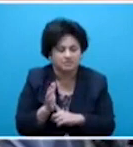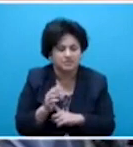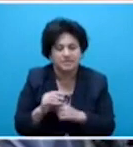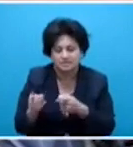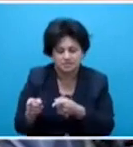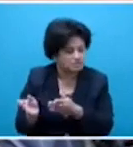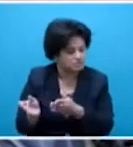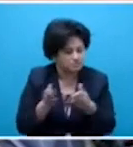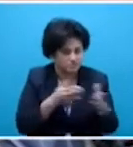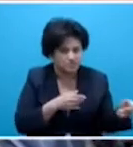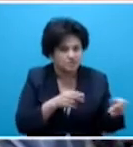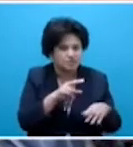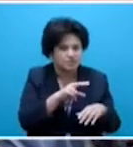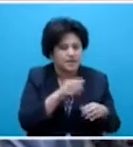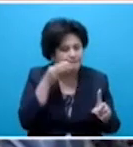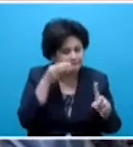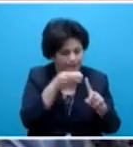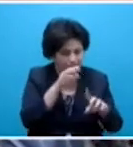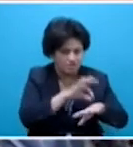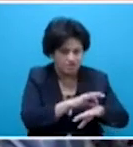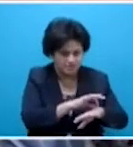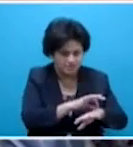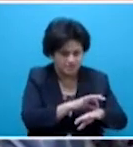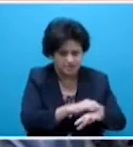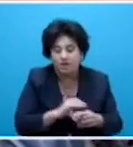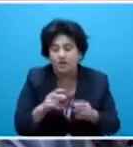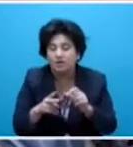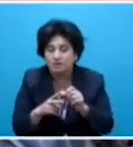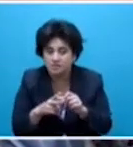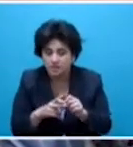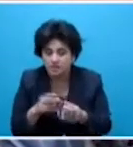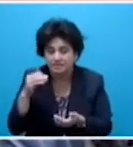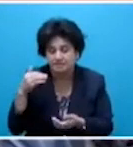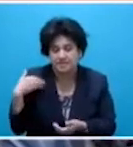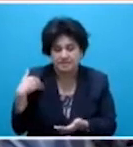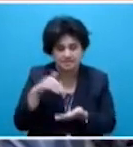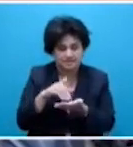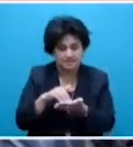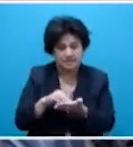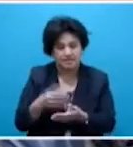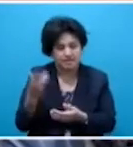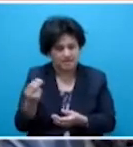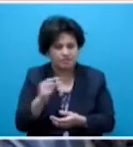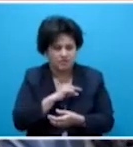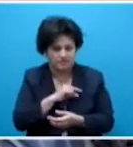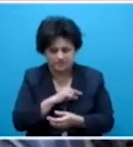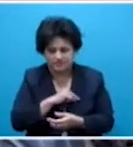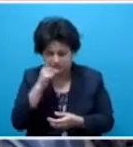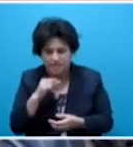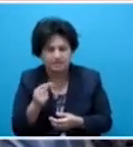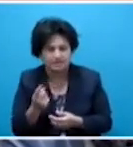staff at all nursing stations and health centers are well trained and equipped to deliver primary health care in terms of